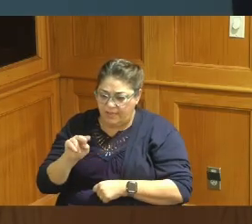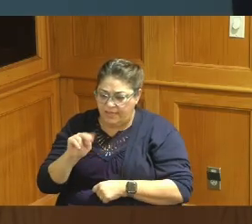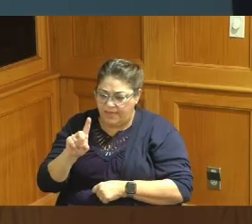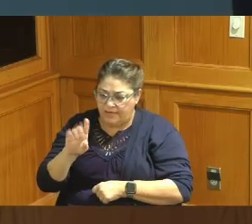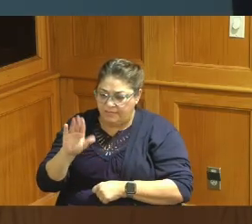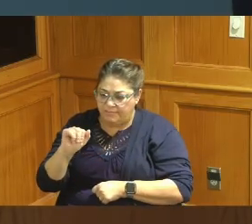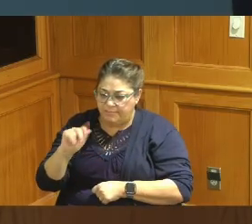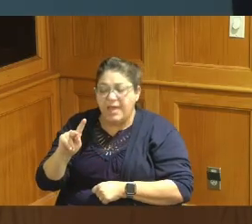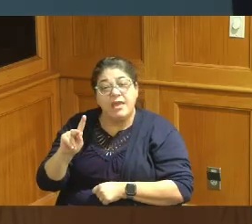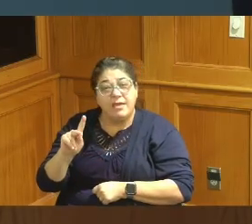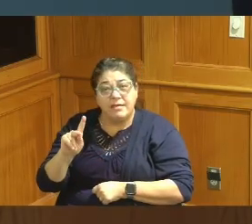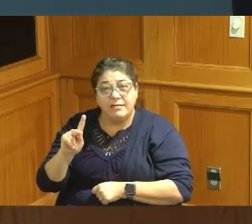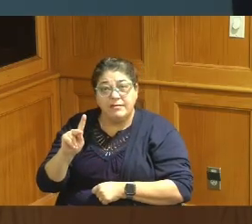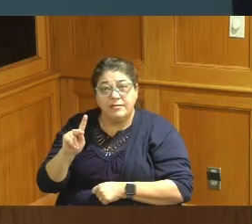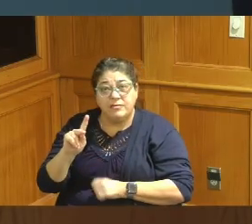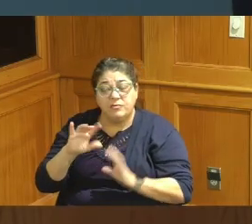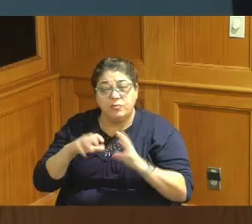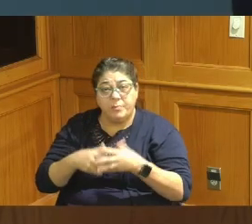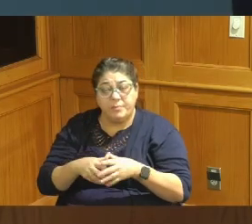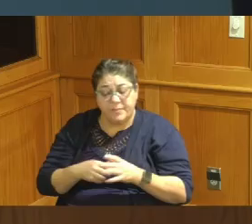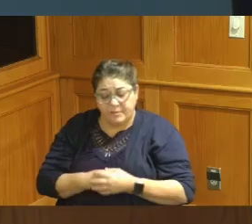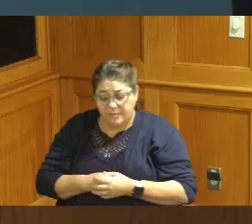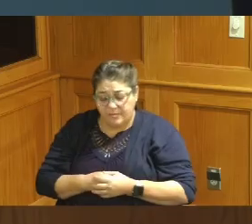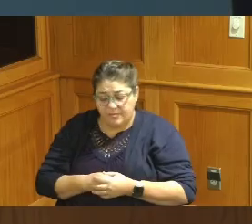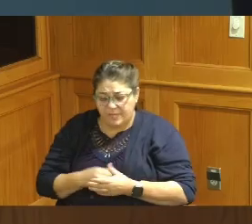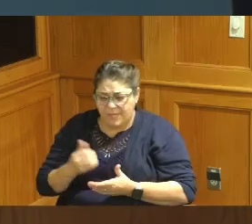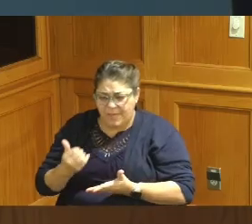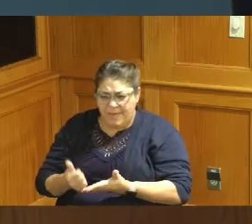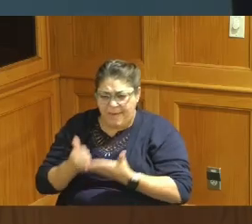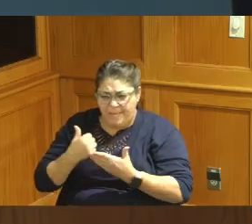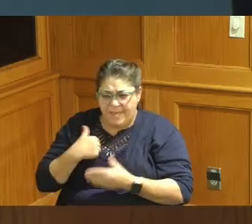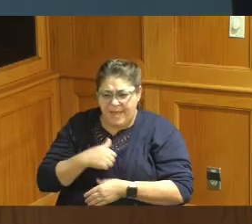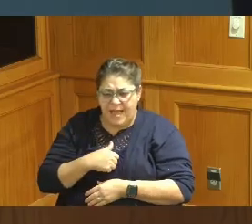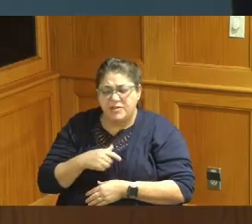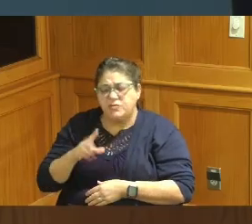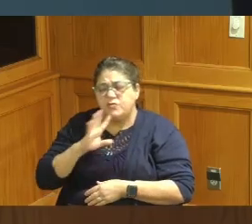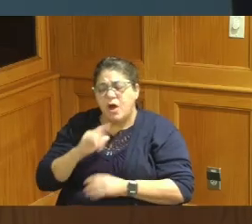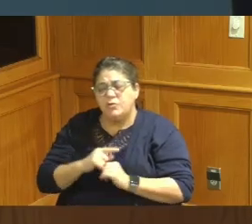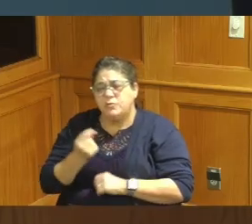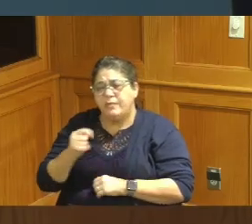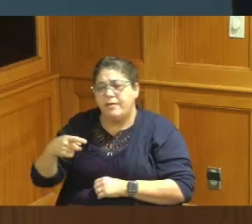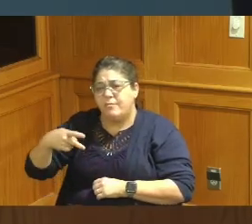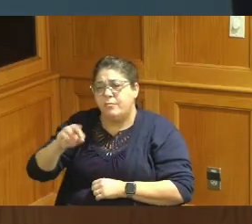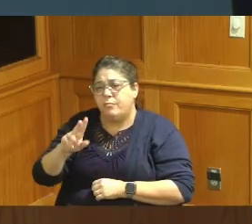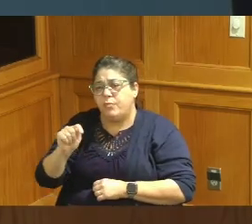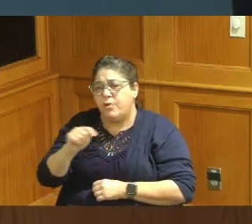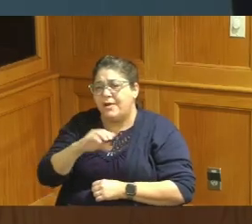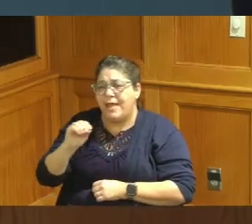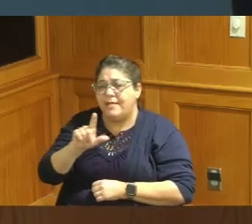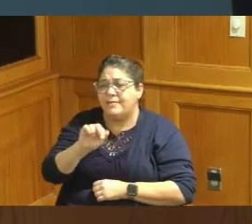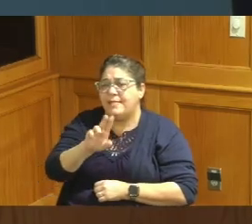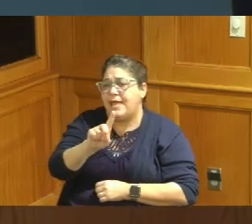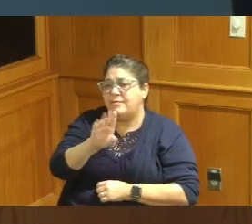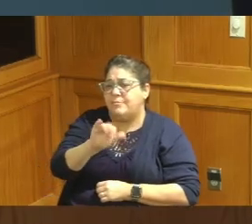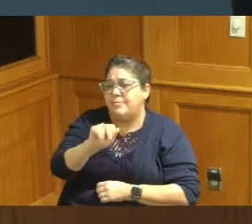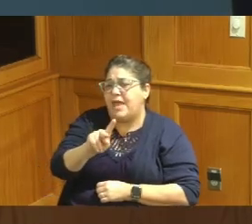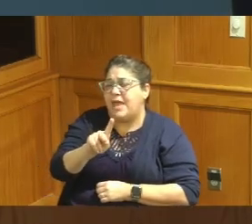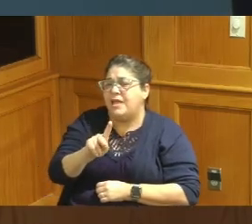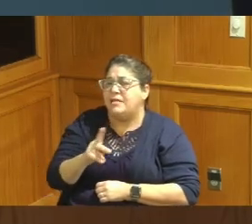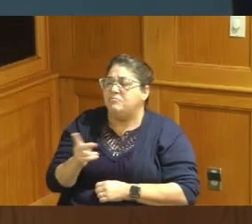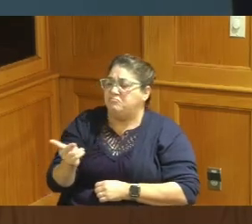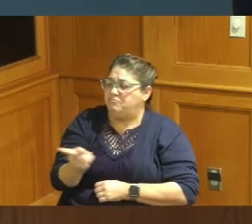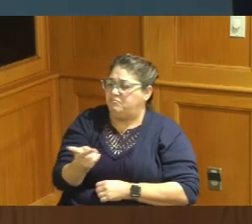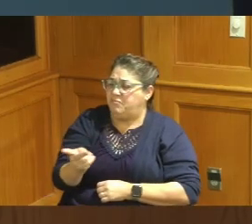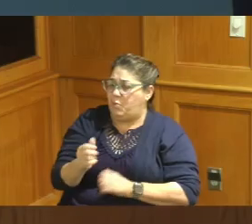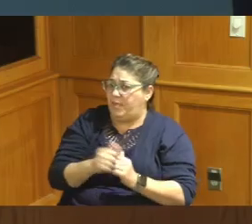curious to know, and maybe you can just illuminate a little bit more. I know you've talked to the port and the land bank. What are those conversations like with the